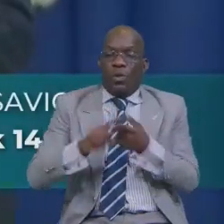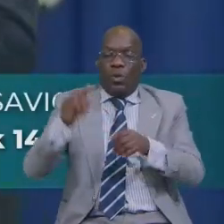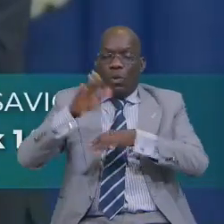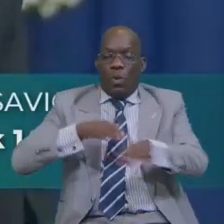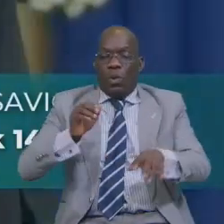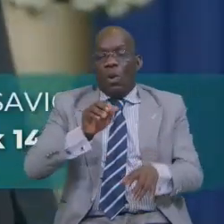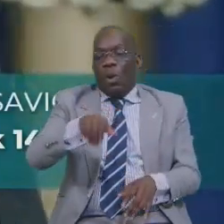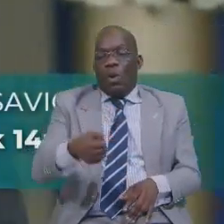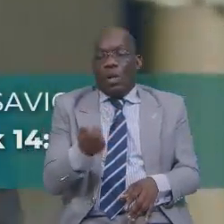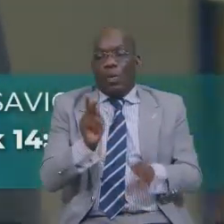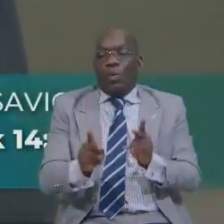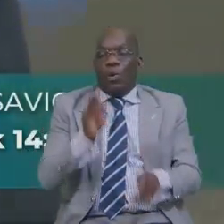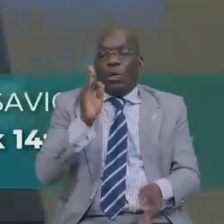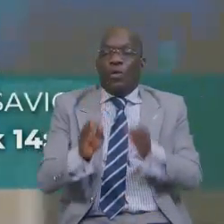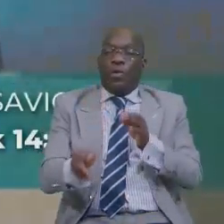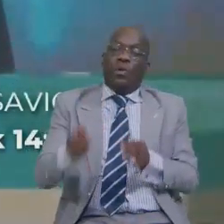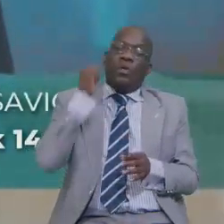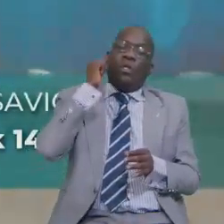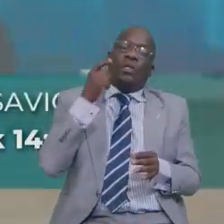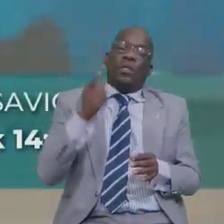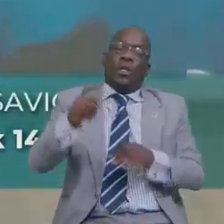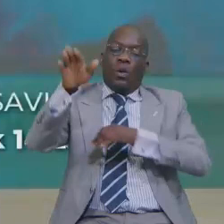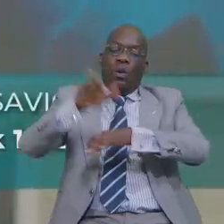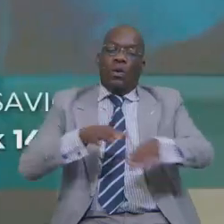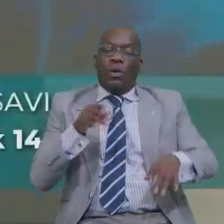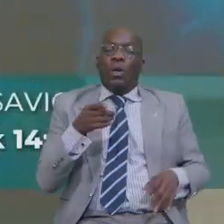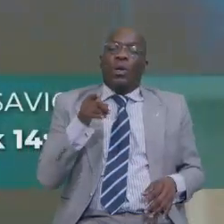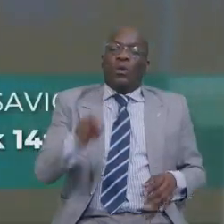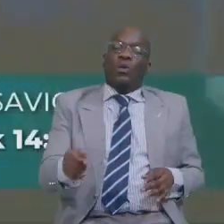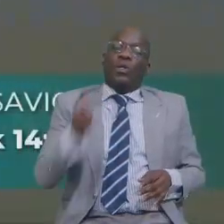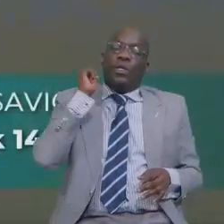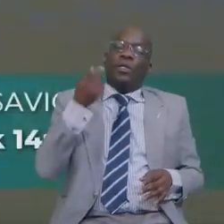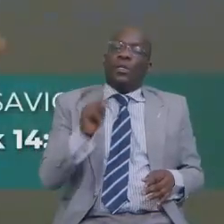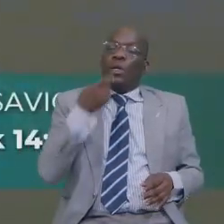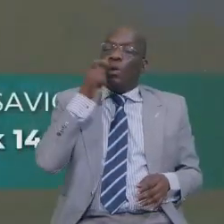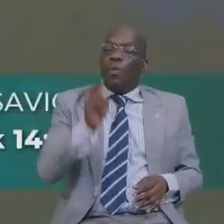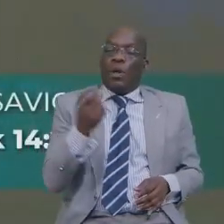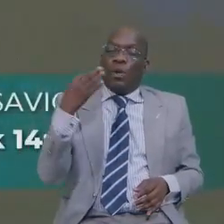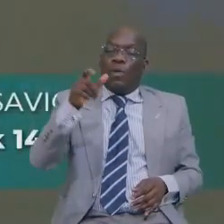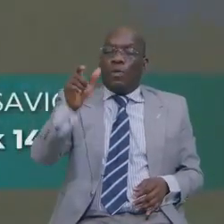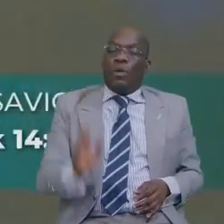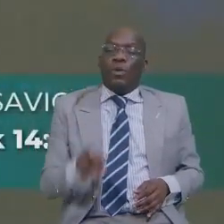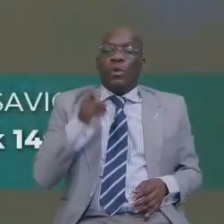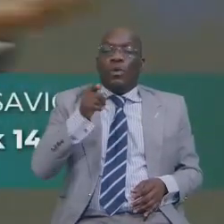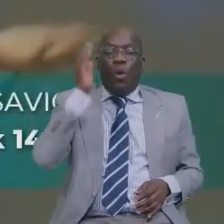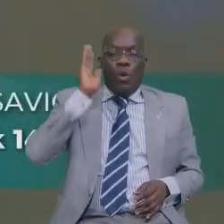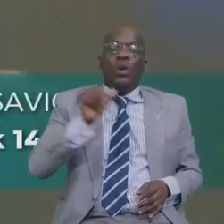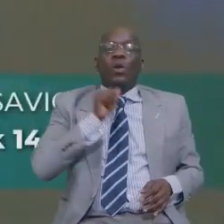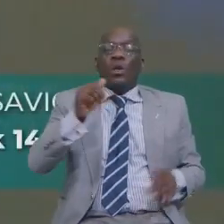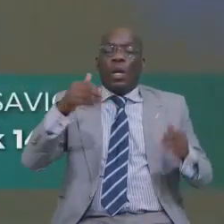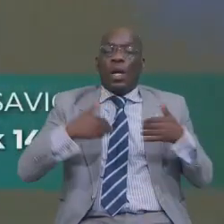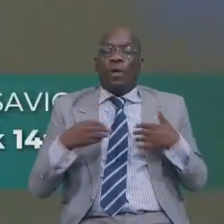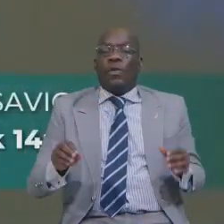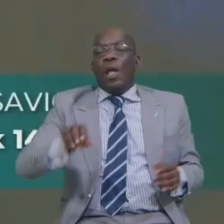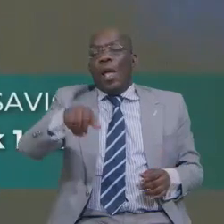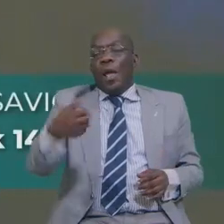receive the compelling commission and the compelling command of the Lord, you will not have any authority to